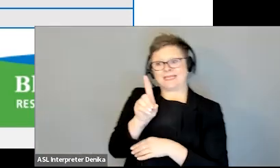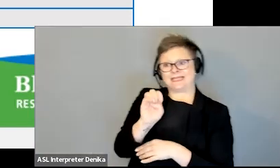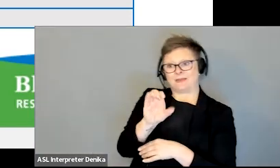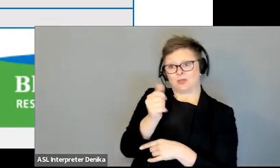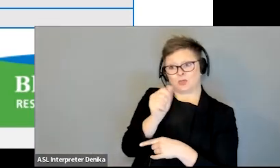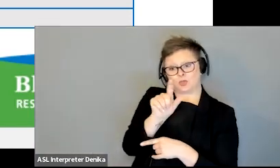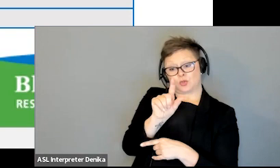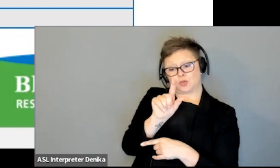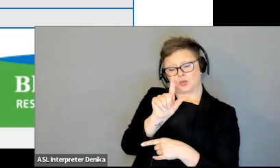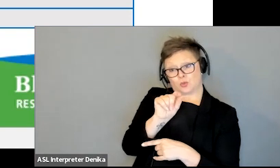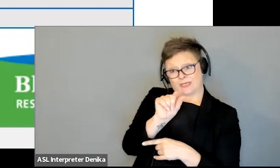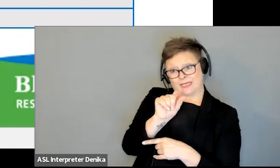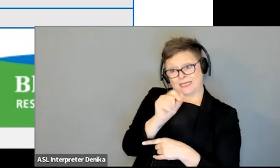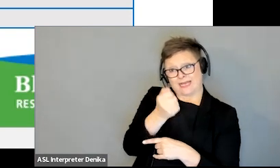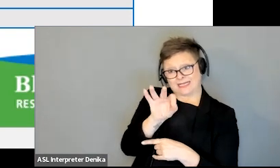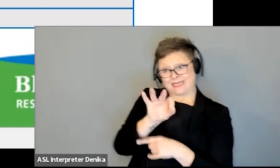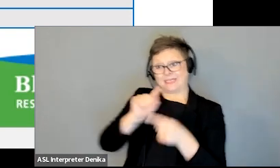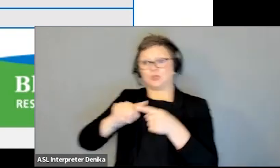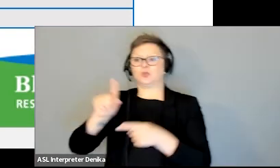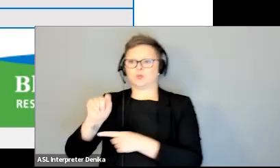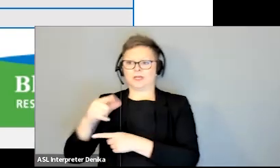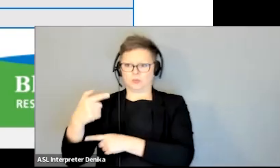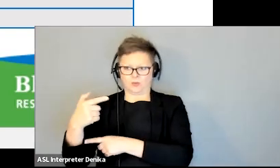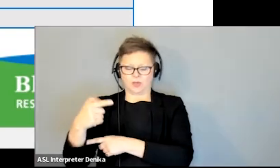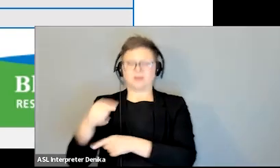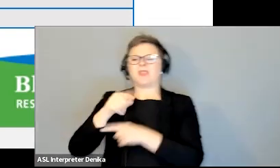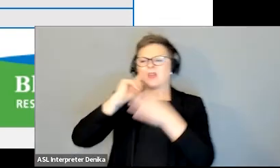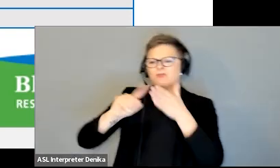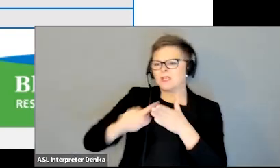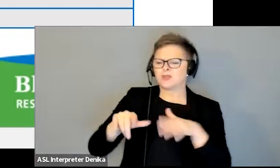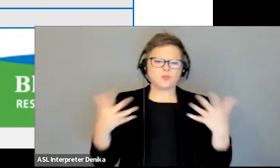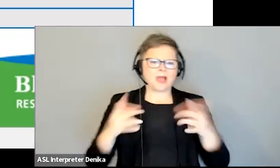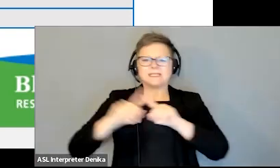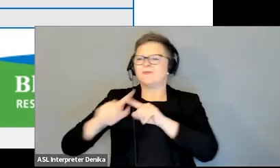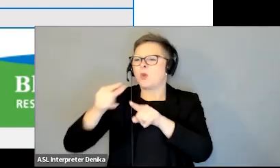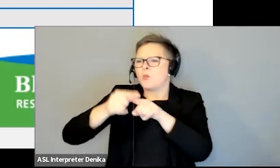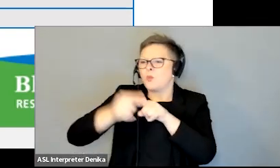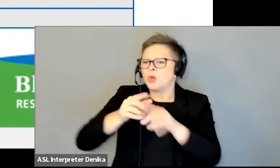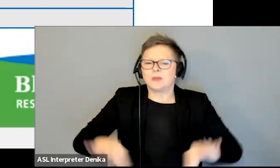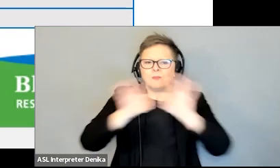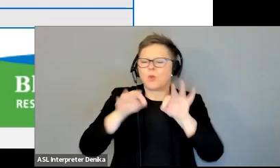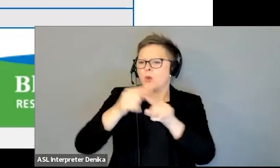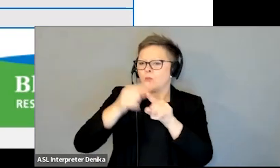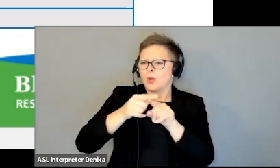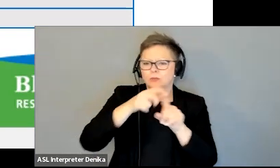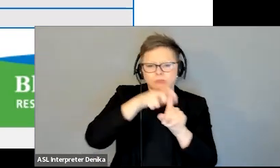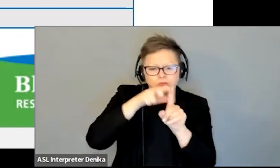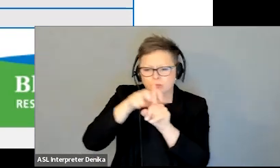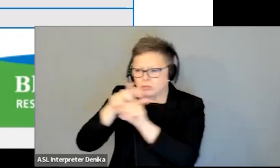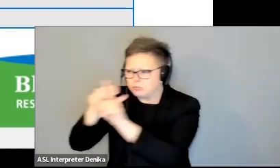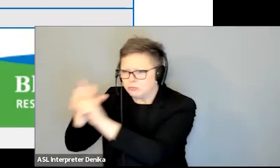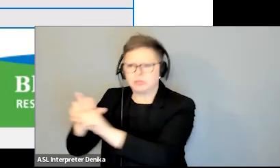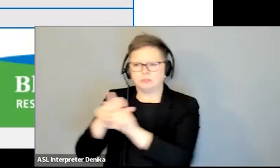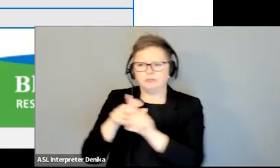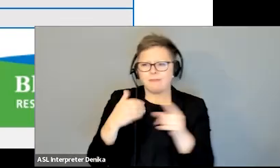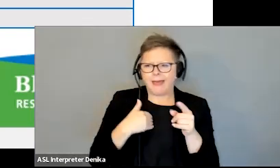to December 2021. The search strategy included a range of keywords to capture the different ways that workplace accommodations are described